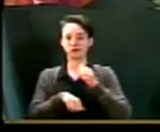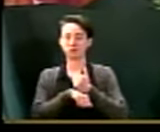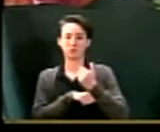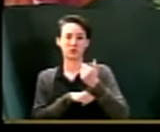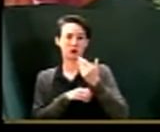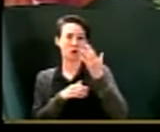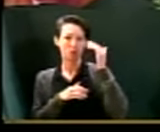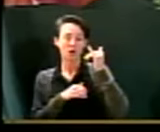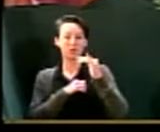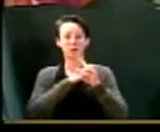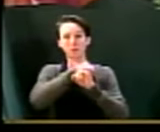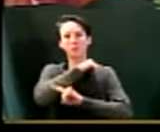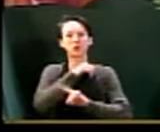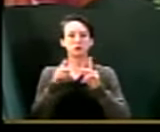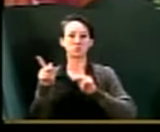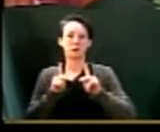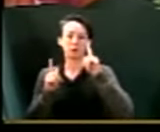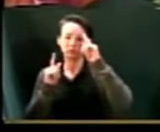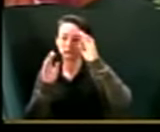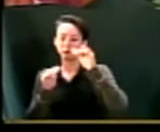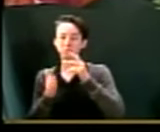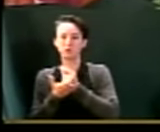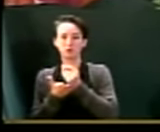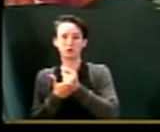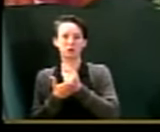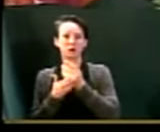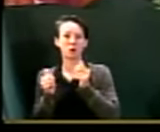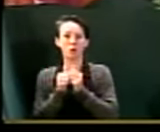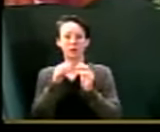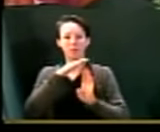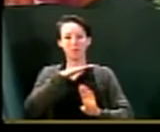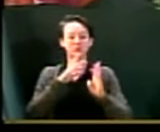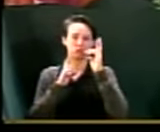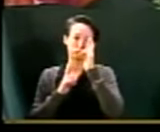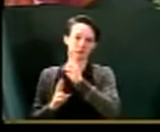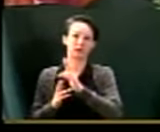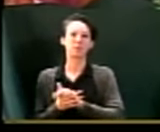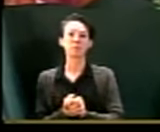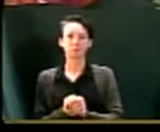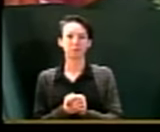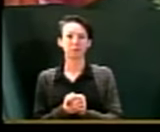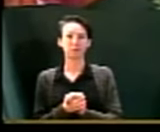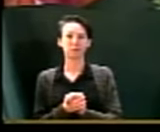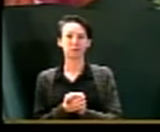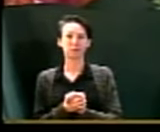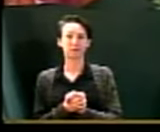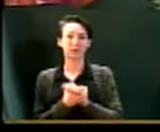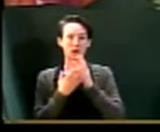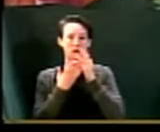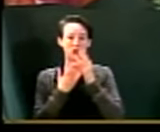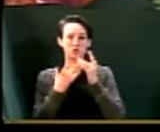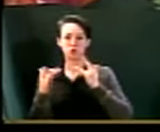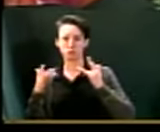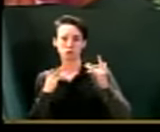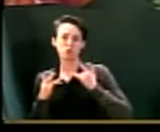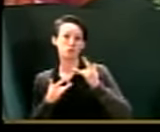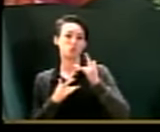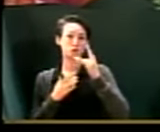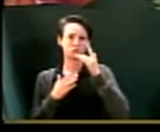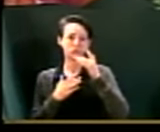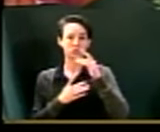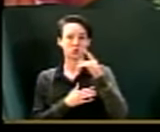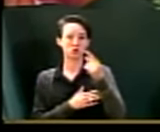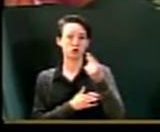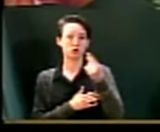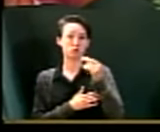who expect to be treated with even the most basic respect. A grievance is supposed to be a time when you